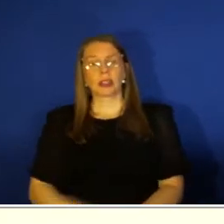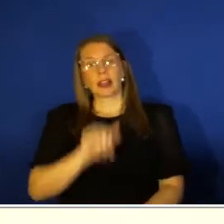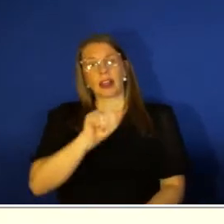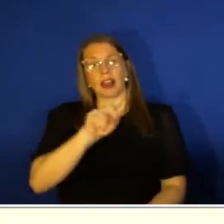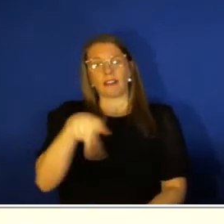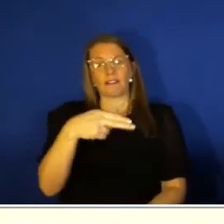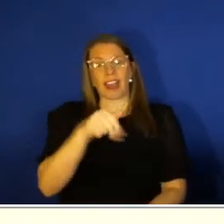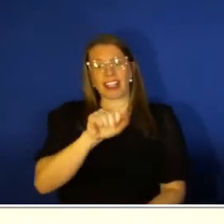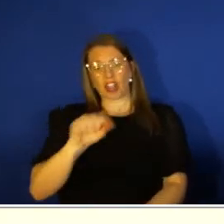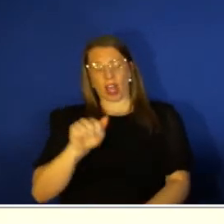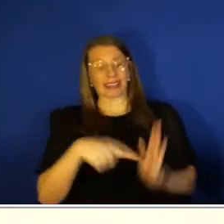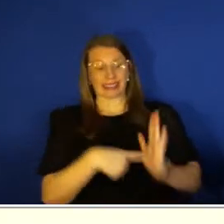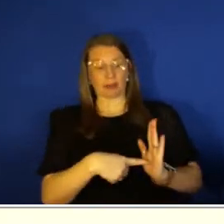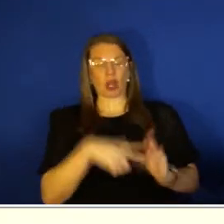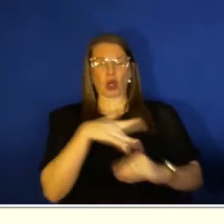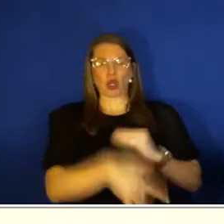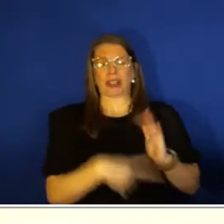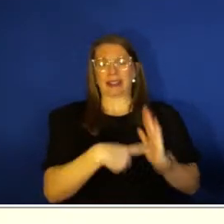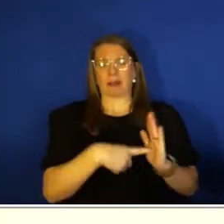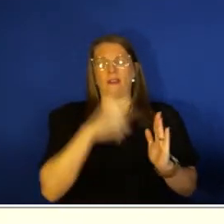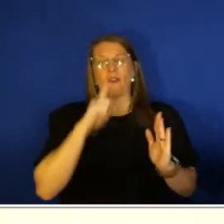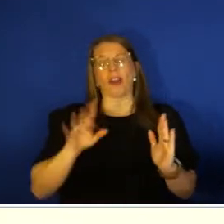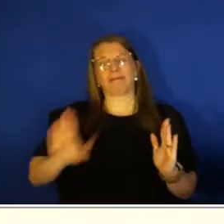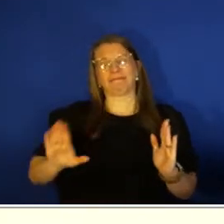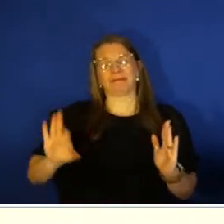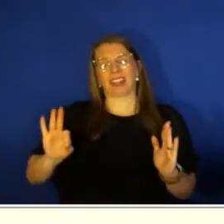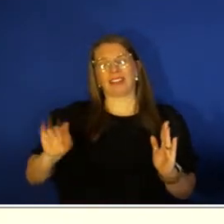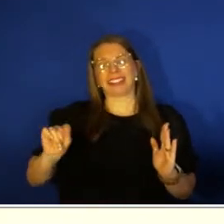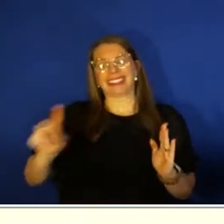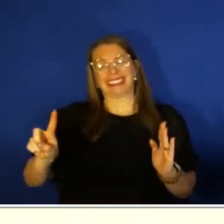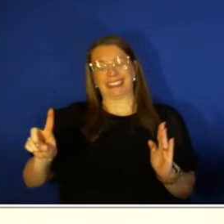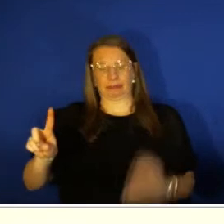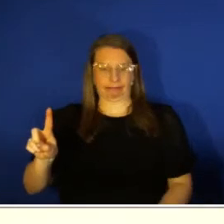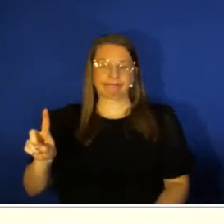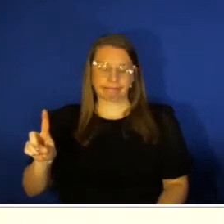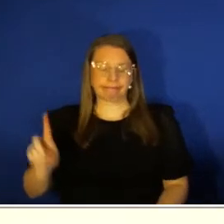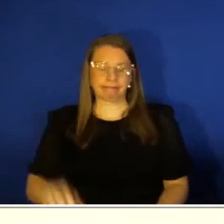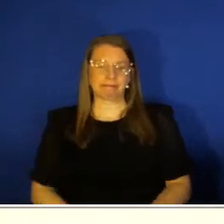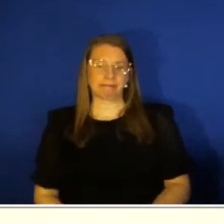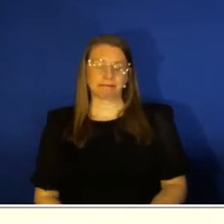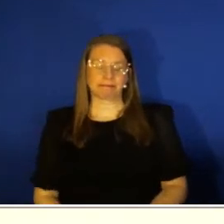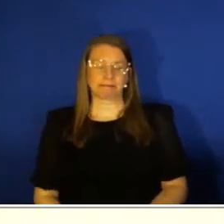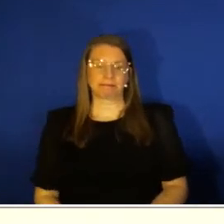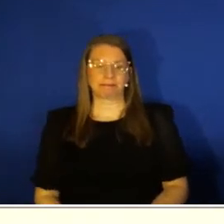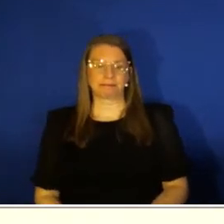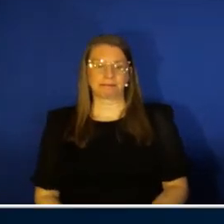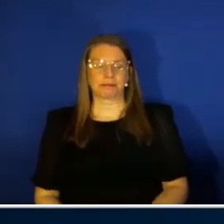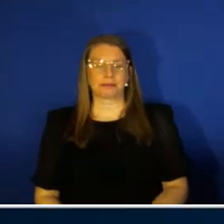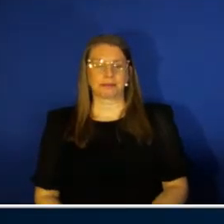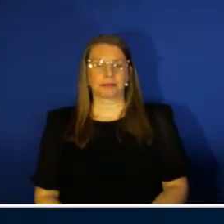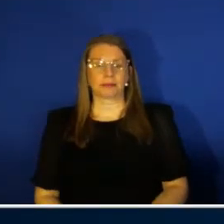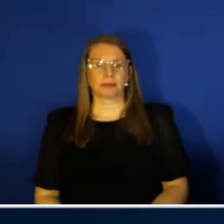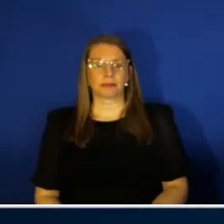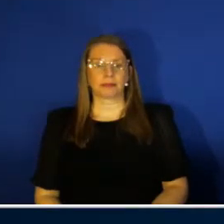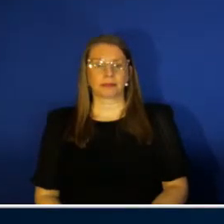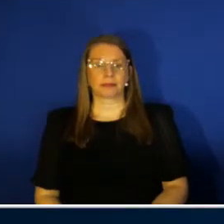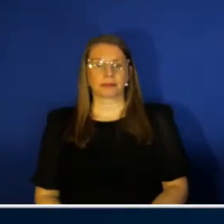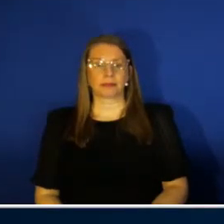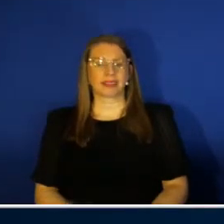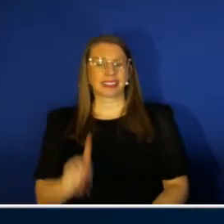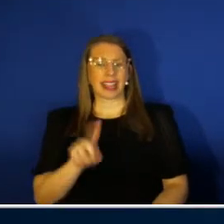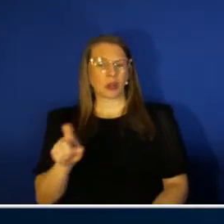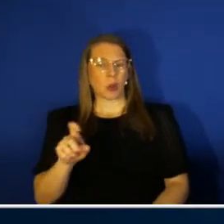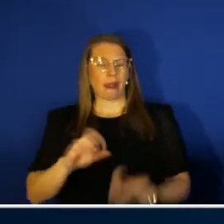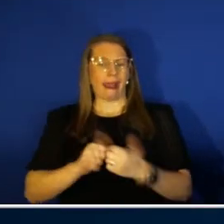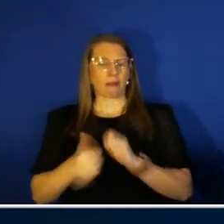probably an early symptom of his FTD, of his frontotemporal dementia. So then how is it diagnosed? As you're